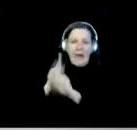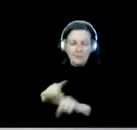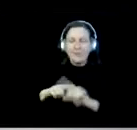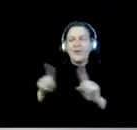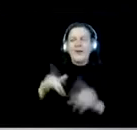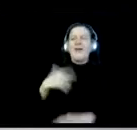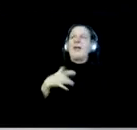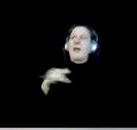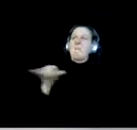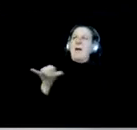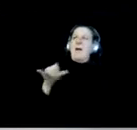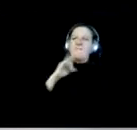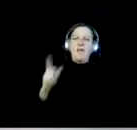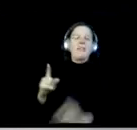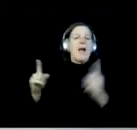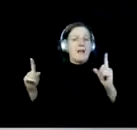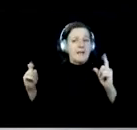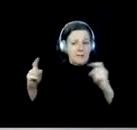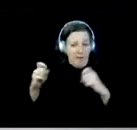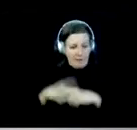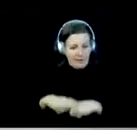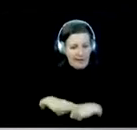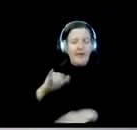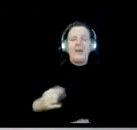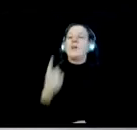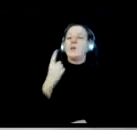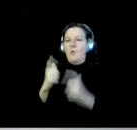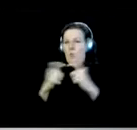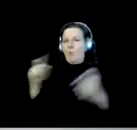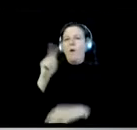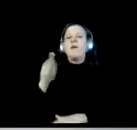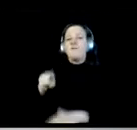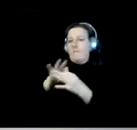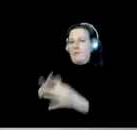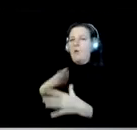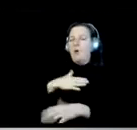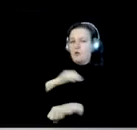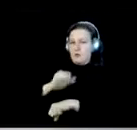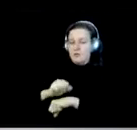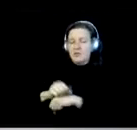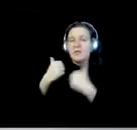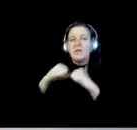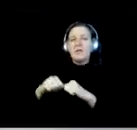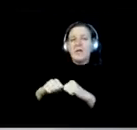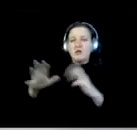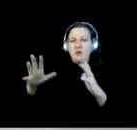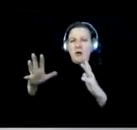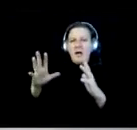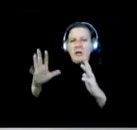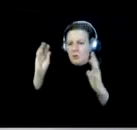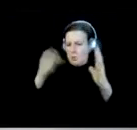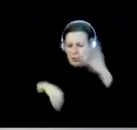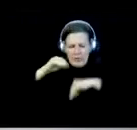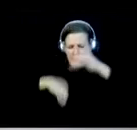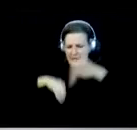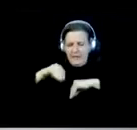it's complicated, and it's one of the big questions of my work, like trying to absorb all these aesthetics and markers of different